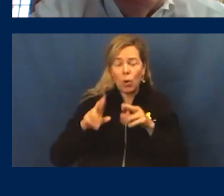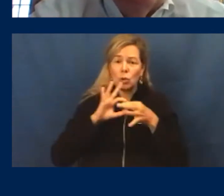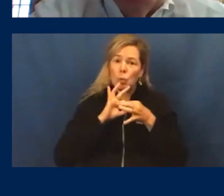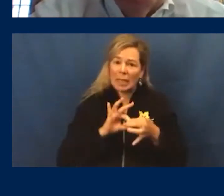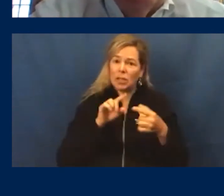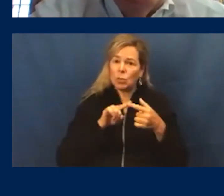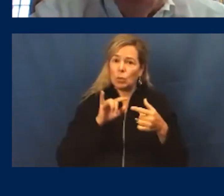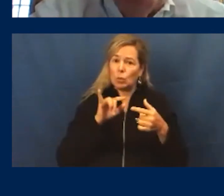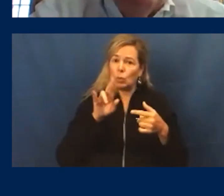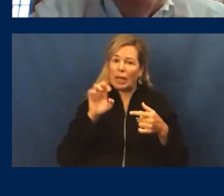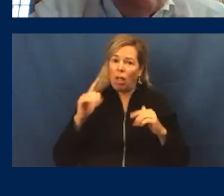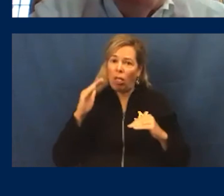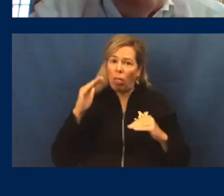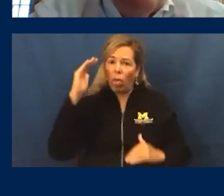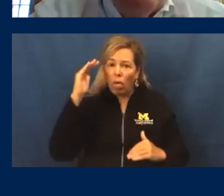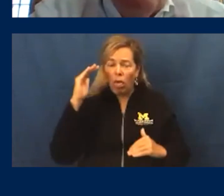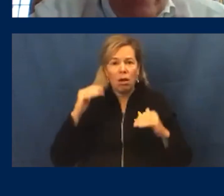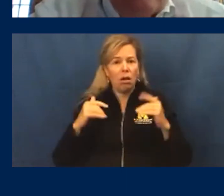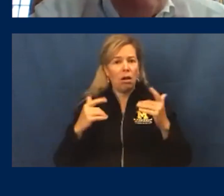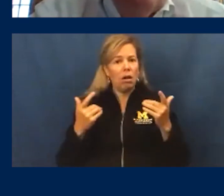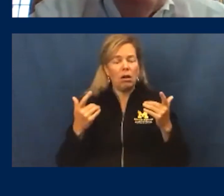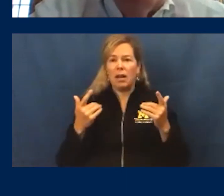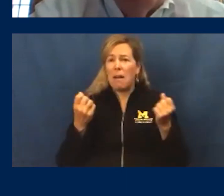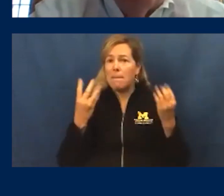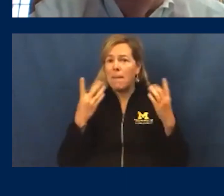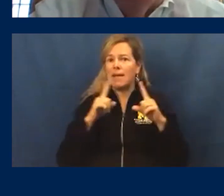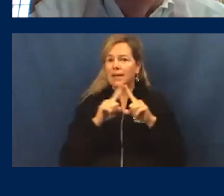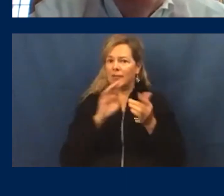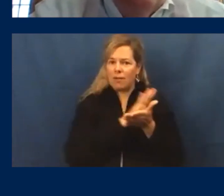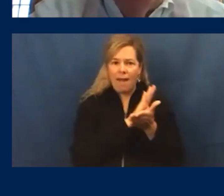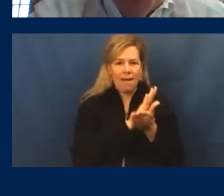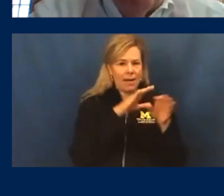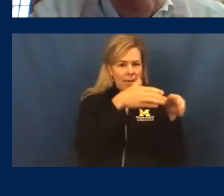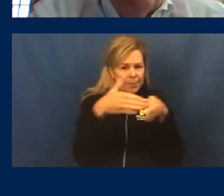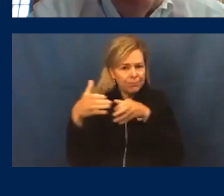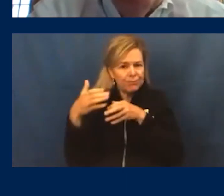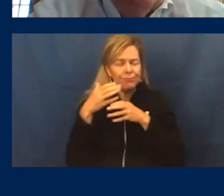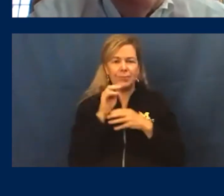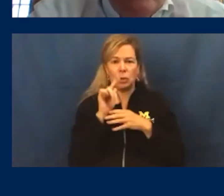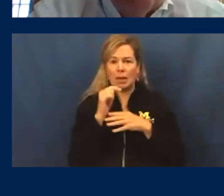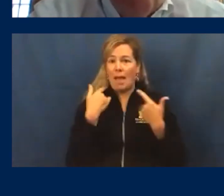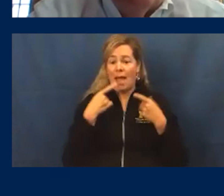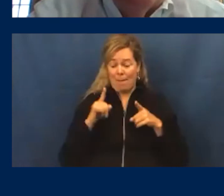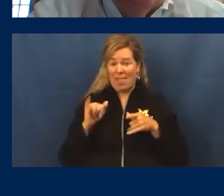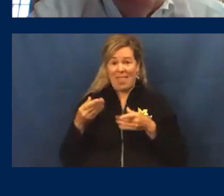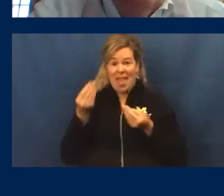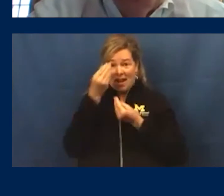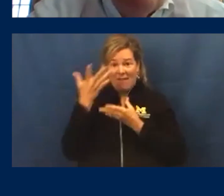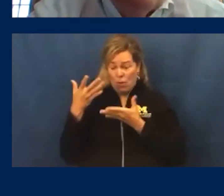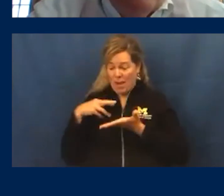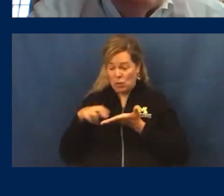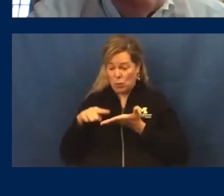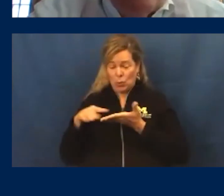disparities, again, from lots of different academic units, all of which I forward on to the task force, and